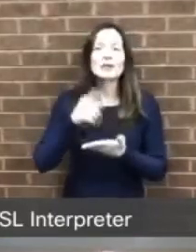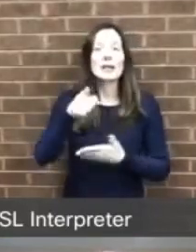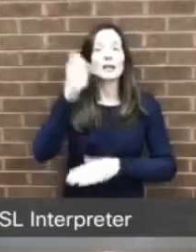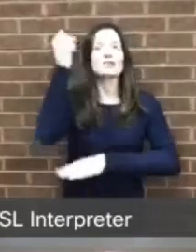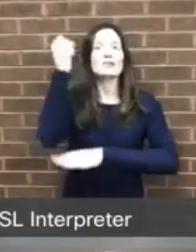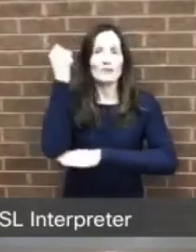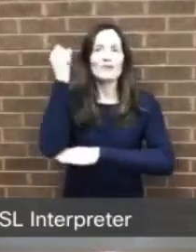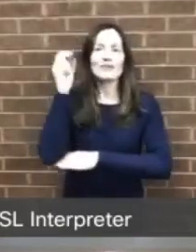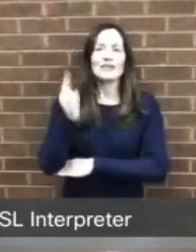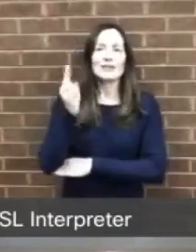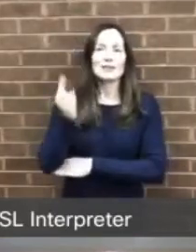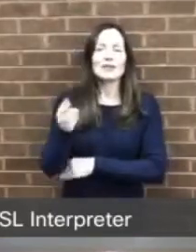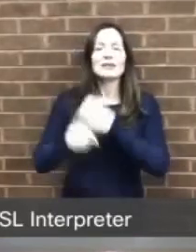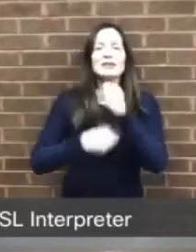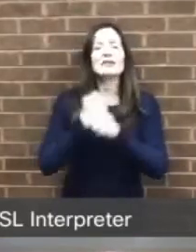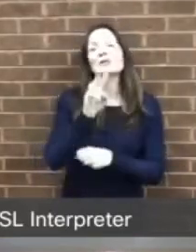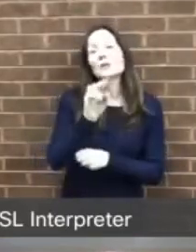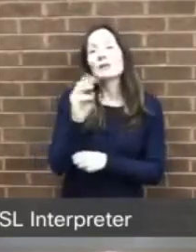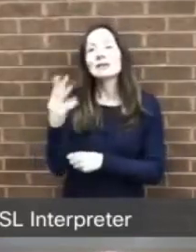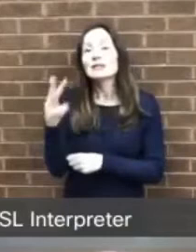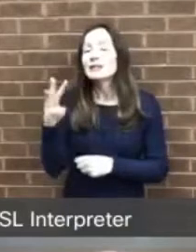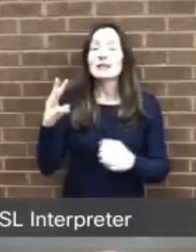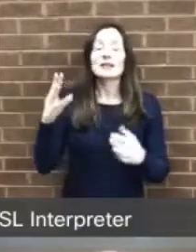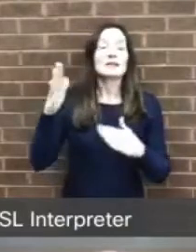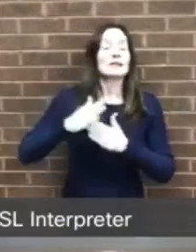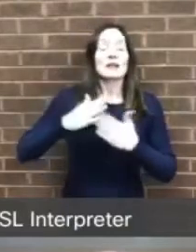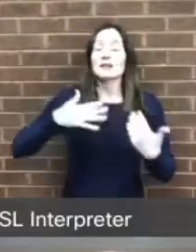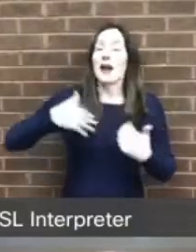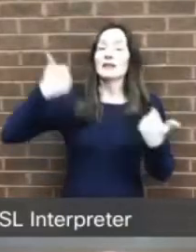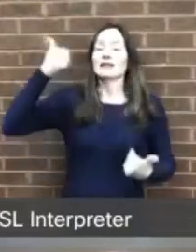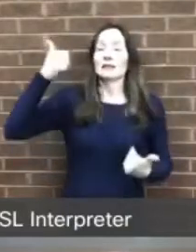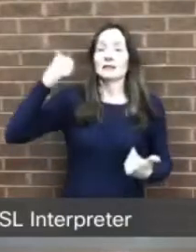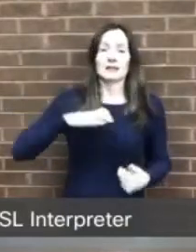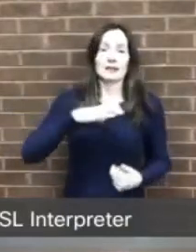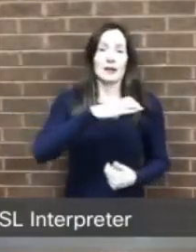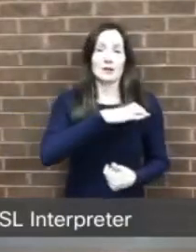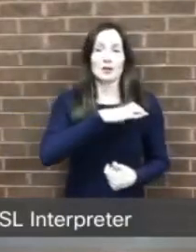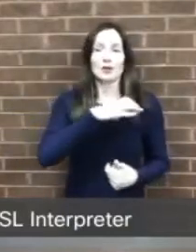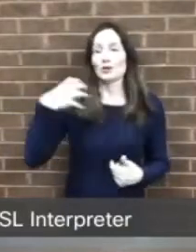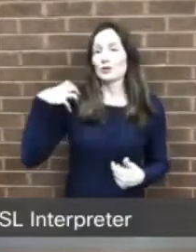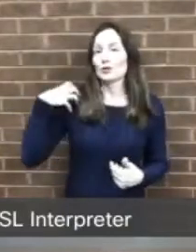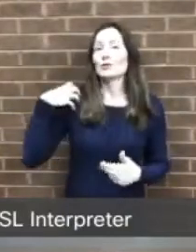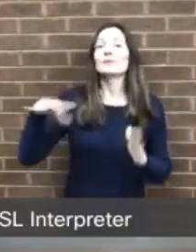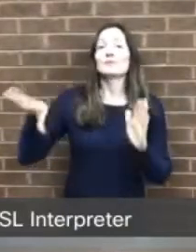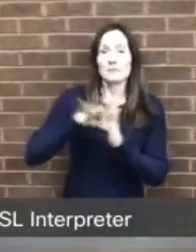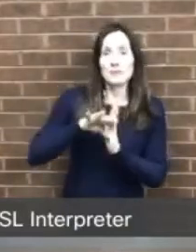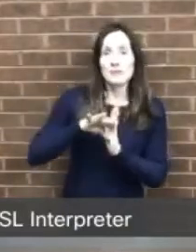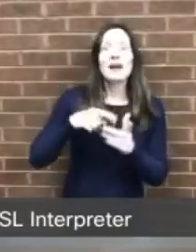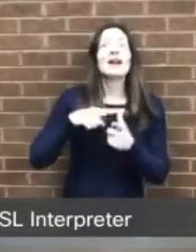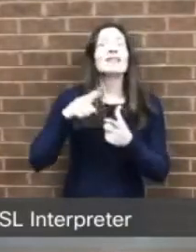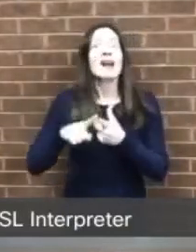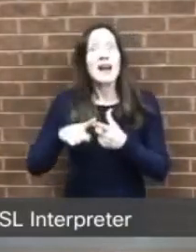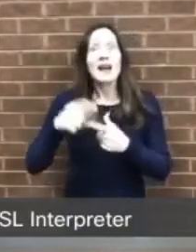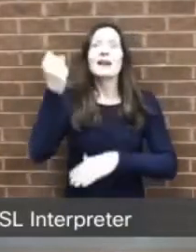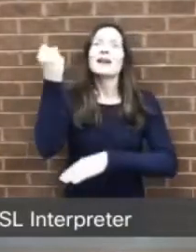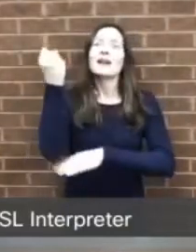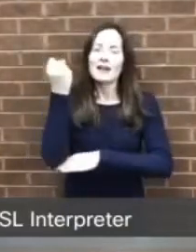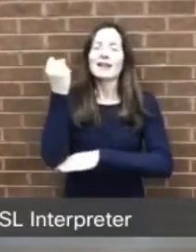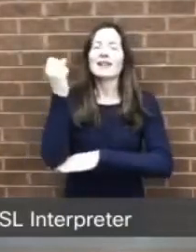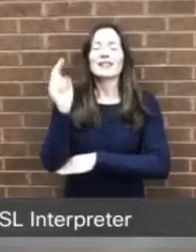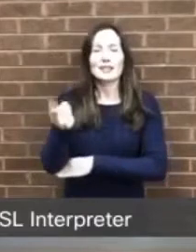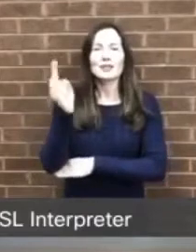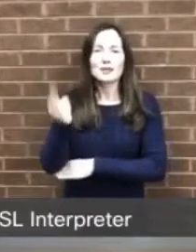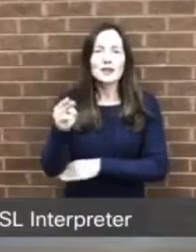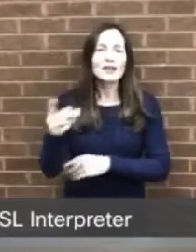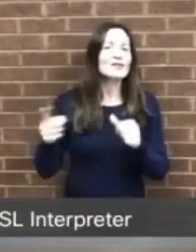2006 when he was elected as the youngest council chairperson in Howard County history. He then made history again by becoming the first African American to